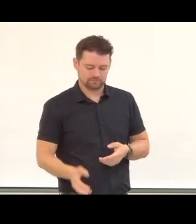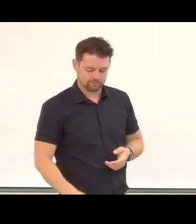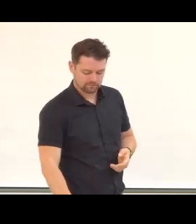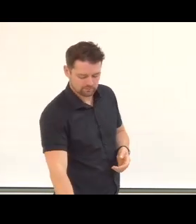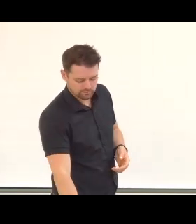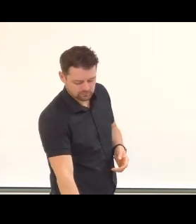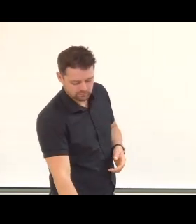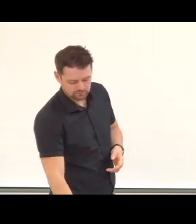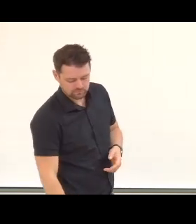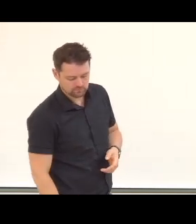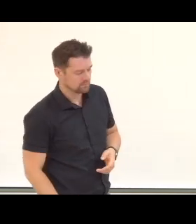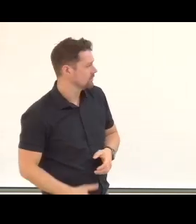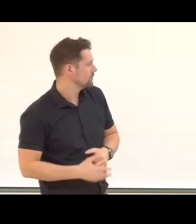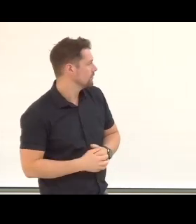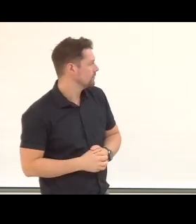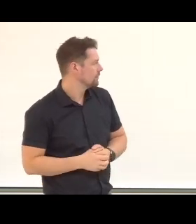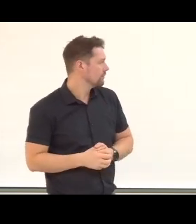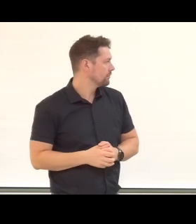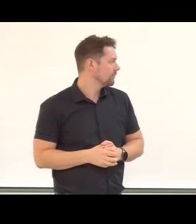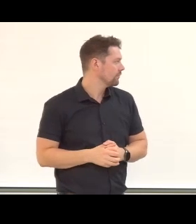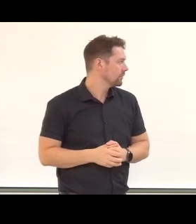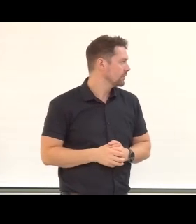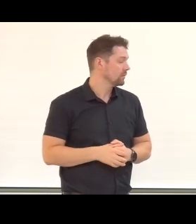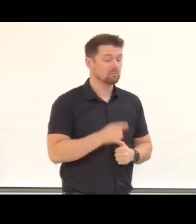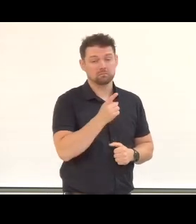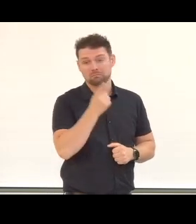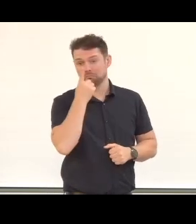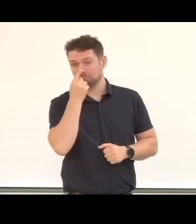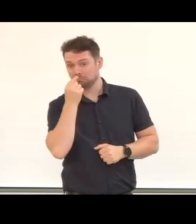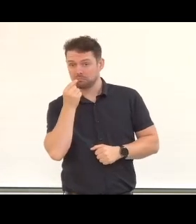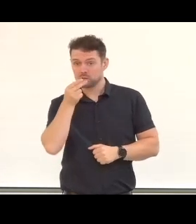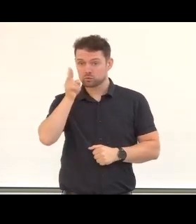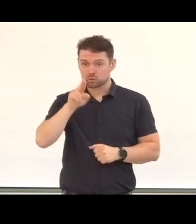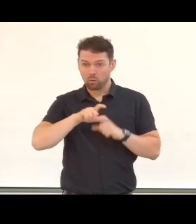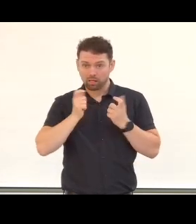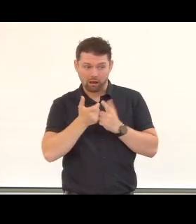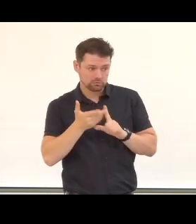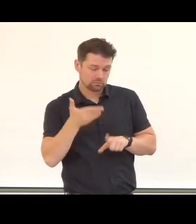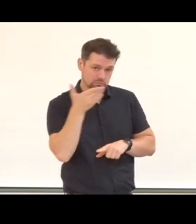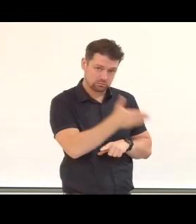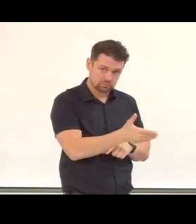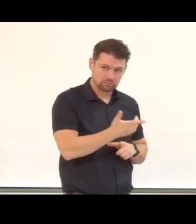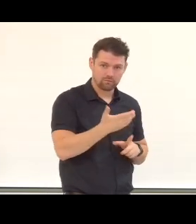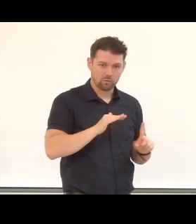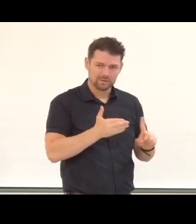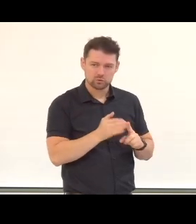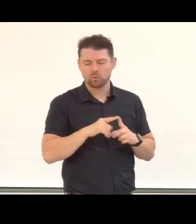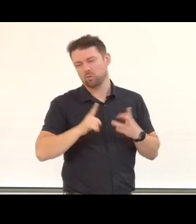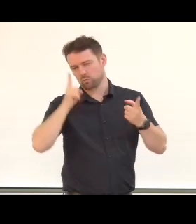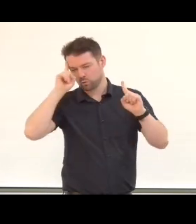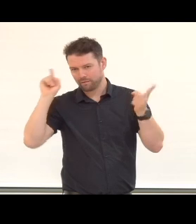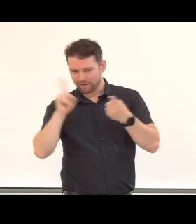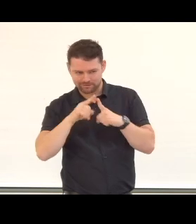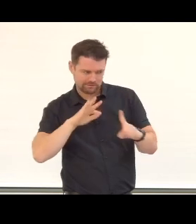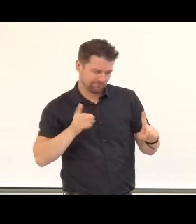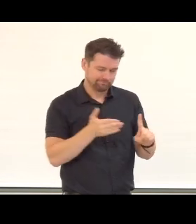Exactly. Yeah. So for this habitat, there's also the ideas of maybe including school classes that one day can do analog missions there, or university classes and so on. Right.